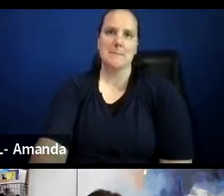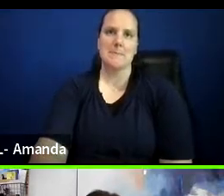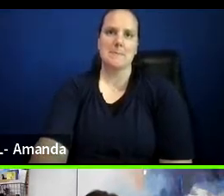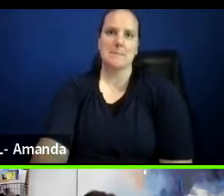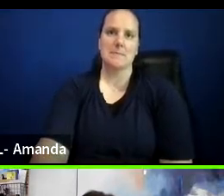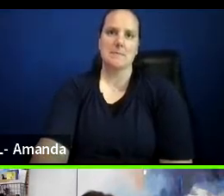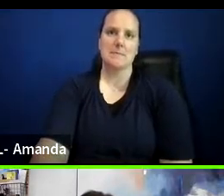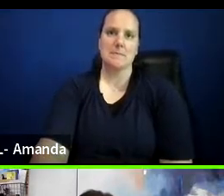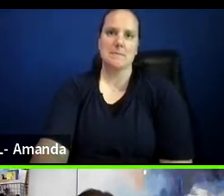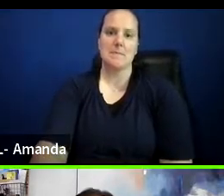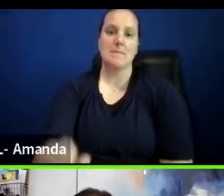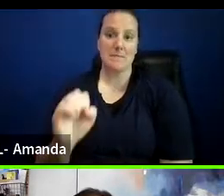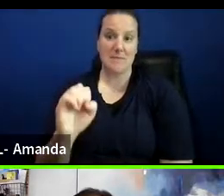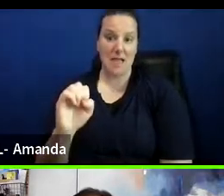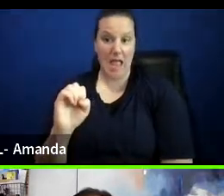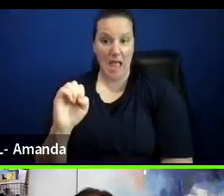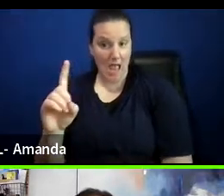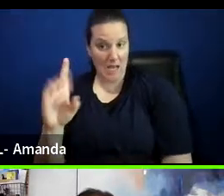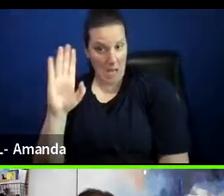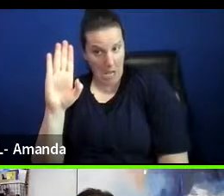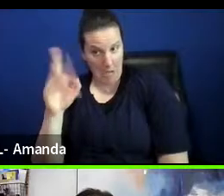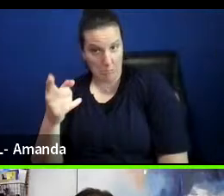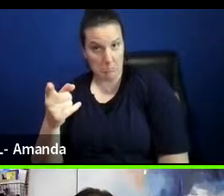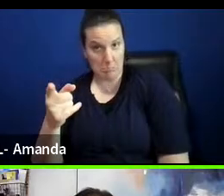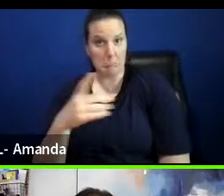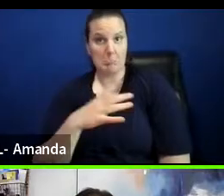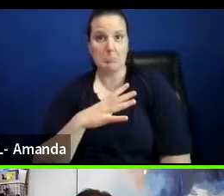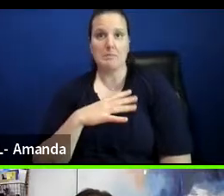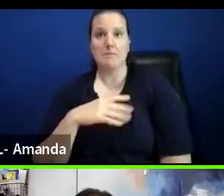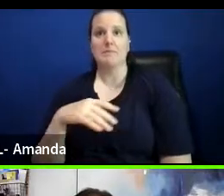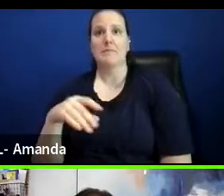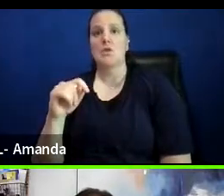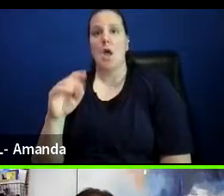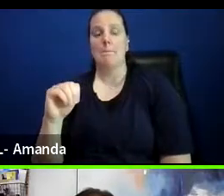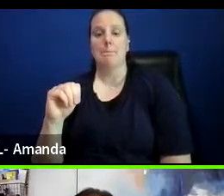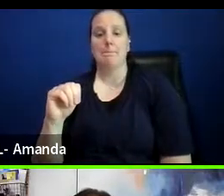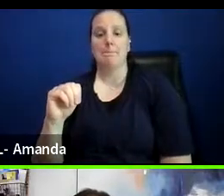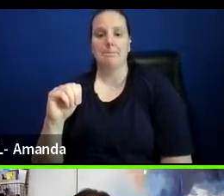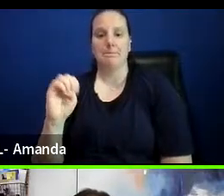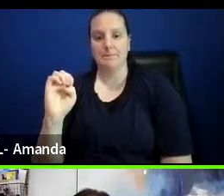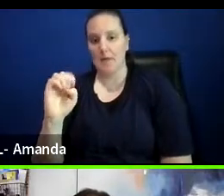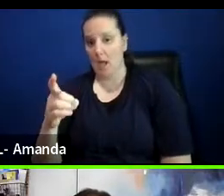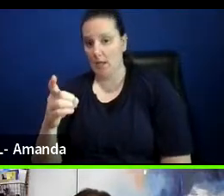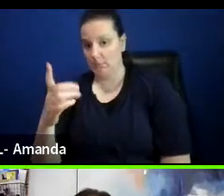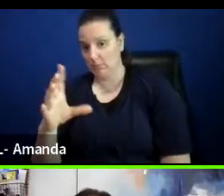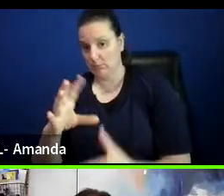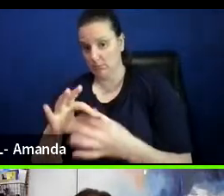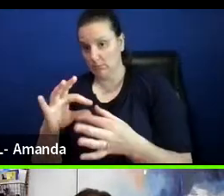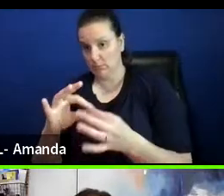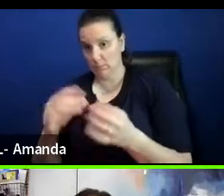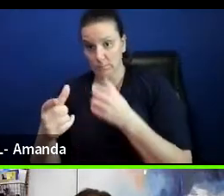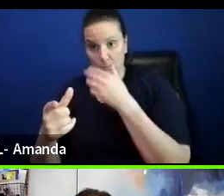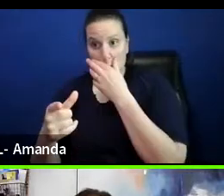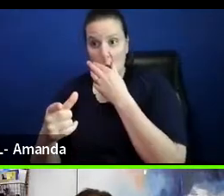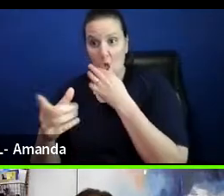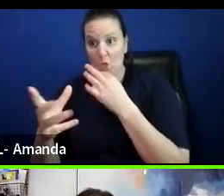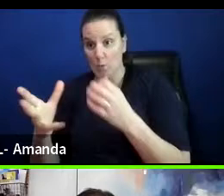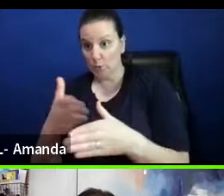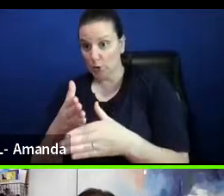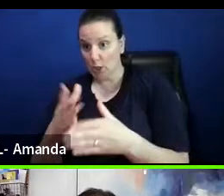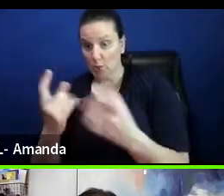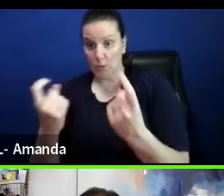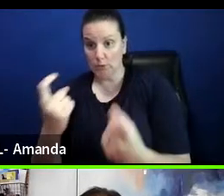I see Ed's hand has been raised and Tom Hickey. So Ed, do you have some thoughts you want to share?